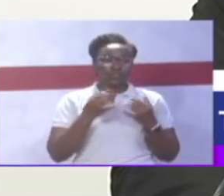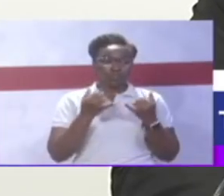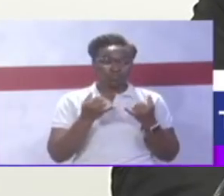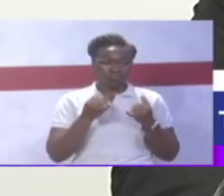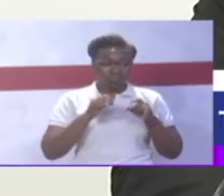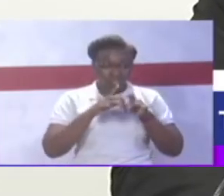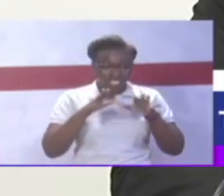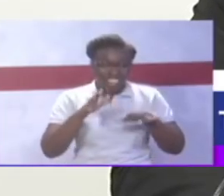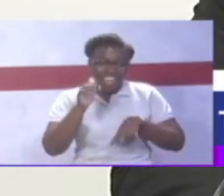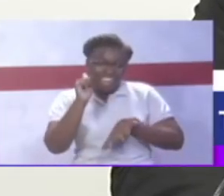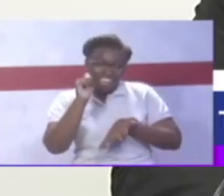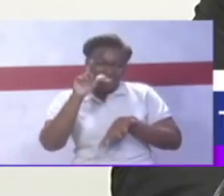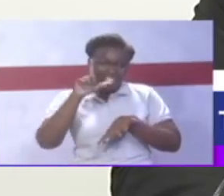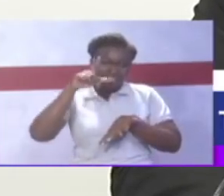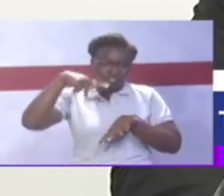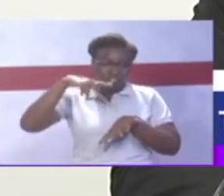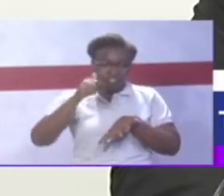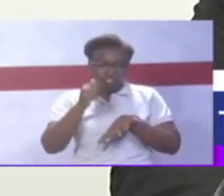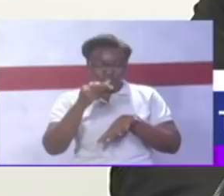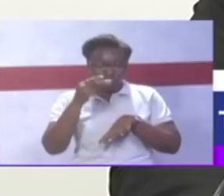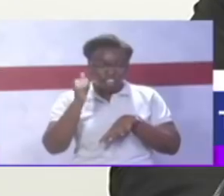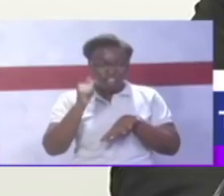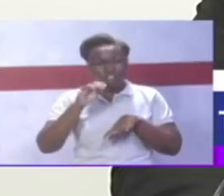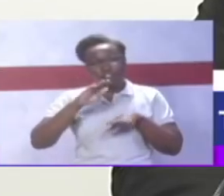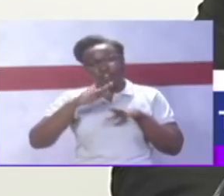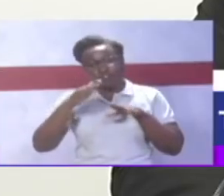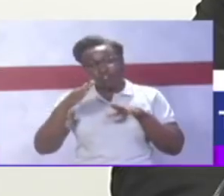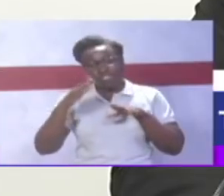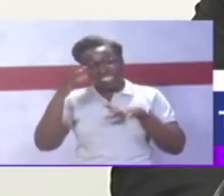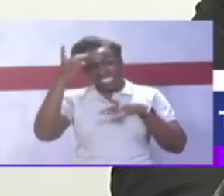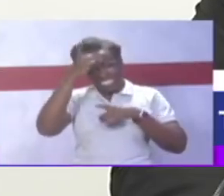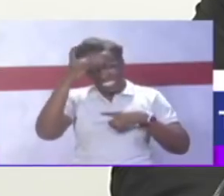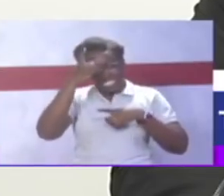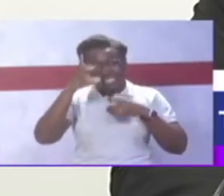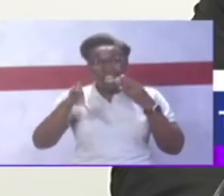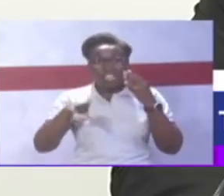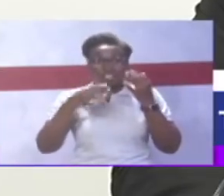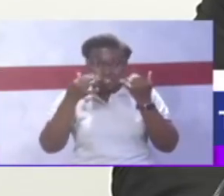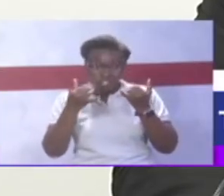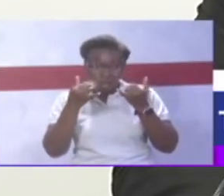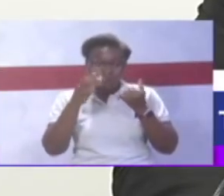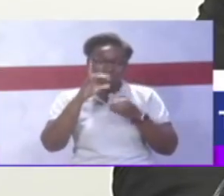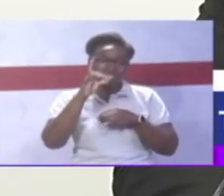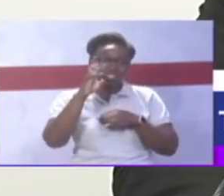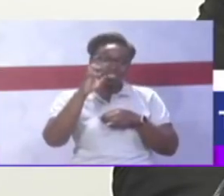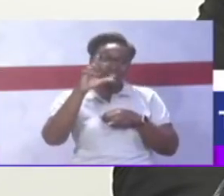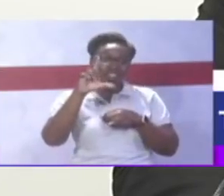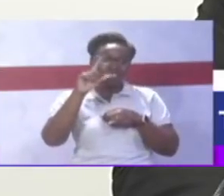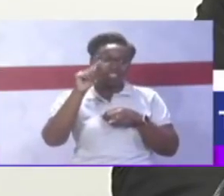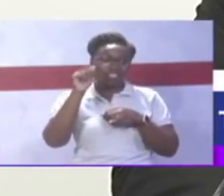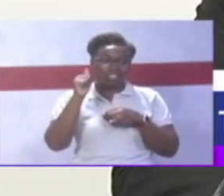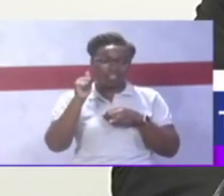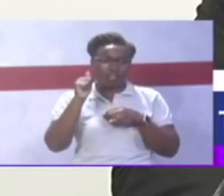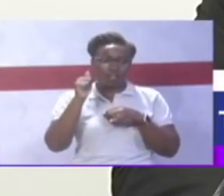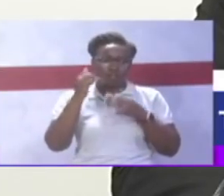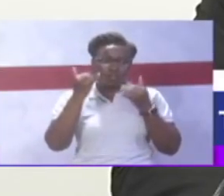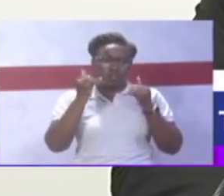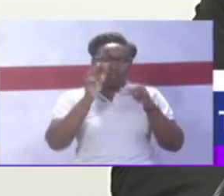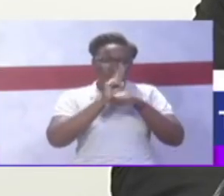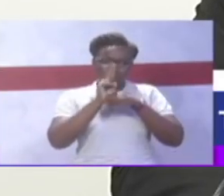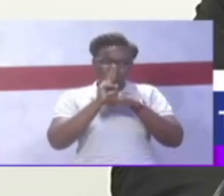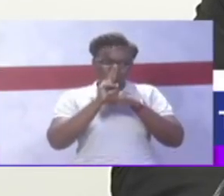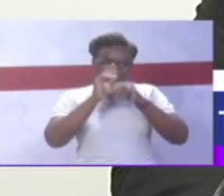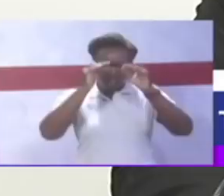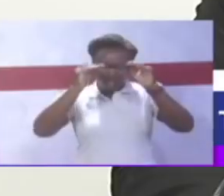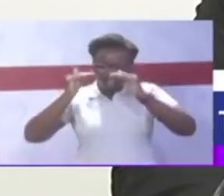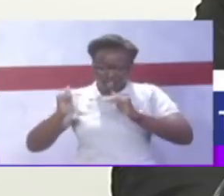Alpha variant as well, and now Delta. So generally speaking, we have downscaled in terms of the number of step-downs we use for that purpose.